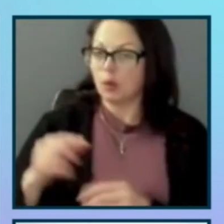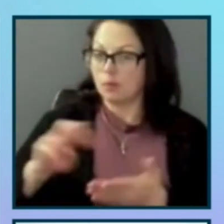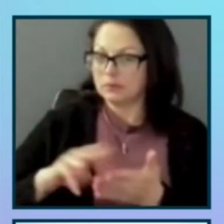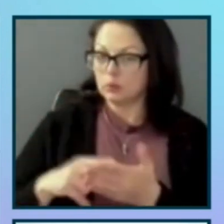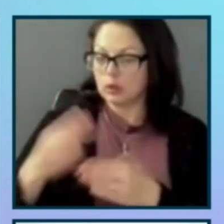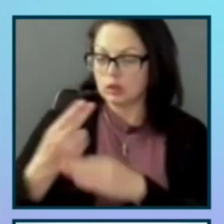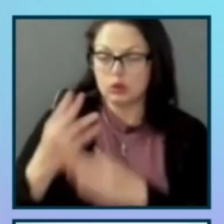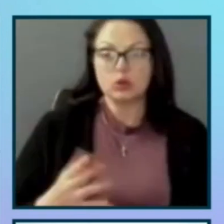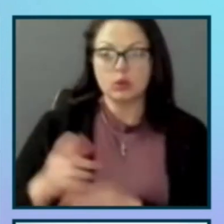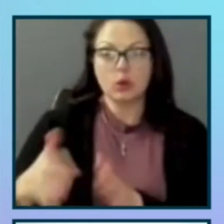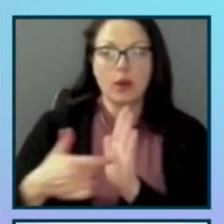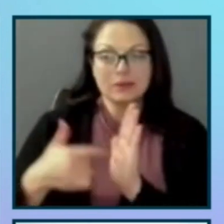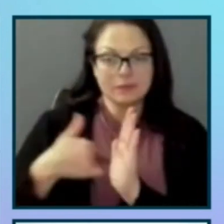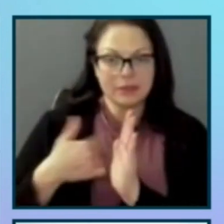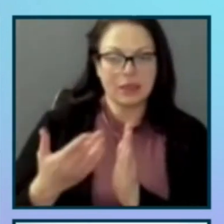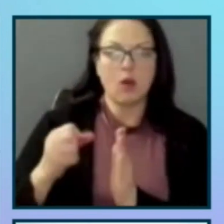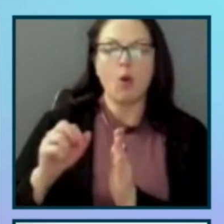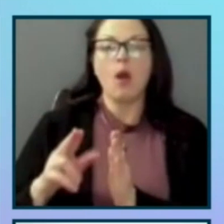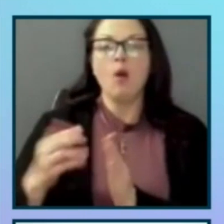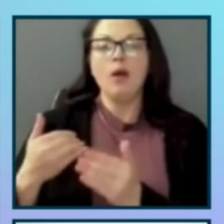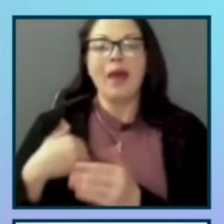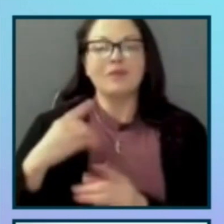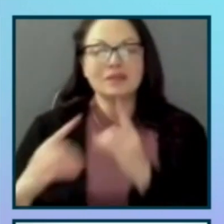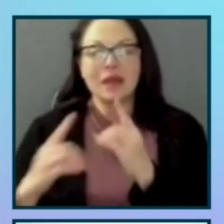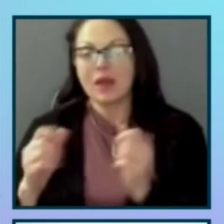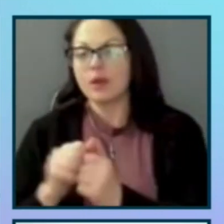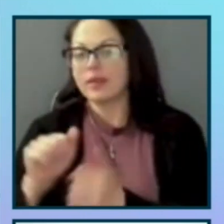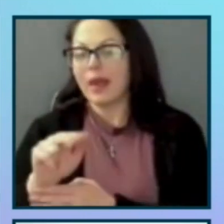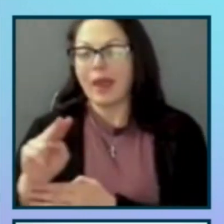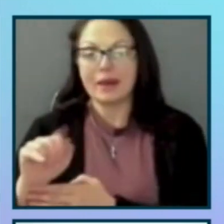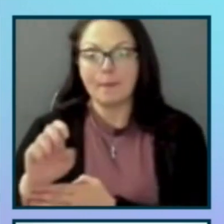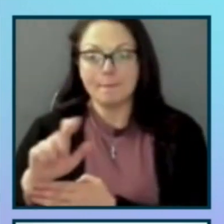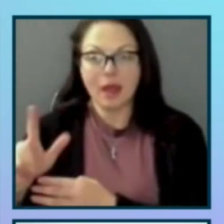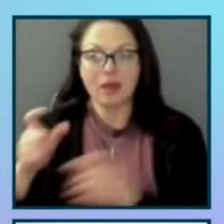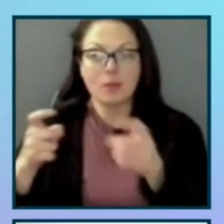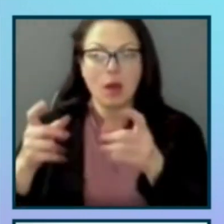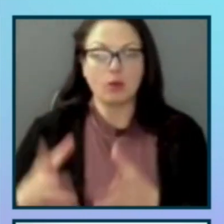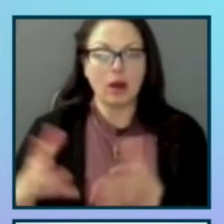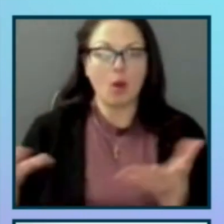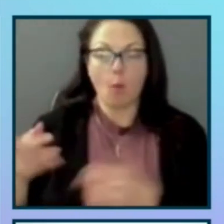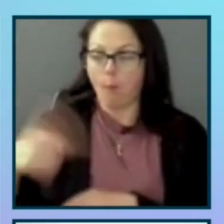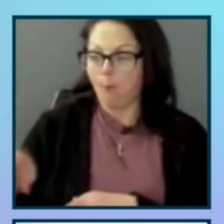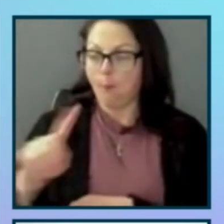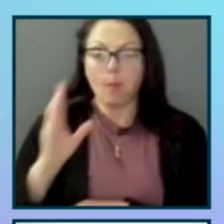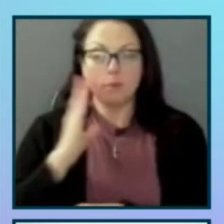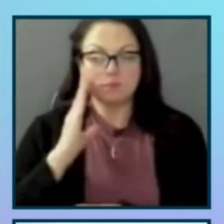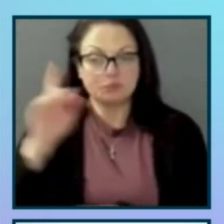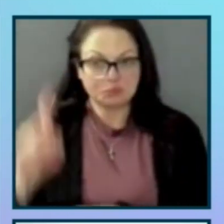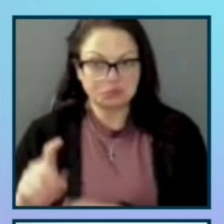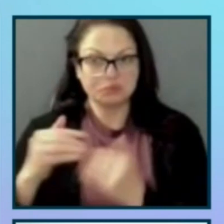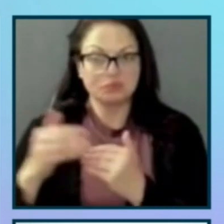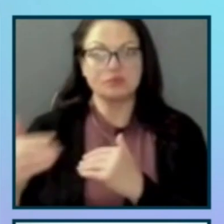go to that next heading level, or were they just having a dialogue with Annabelle, the moderator, on what they thought should be the next heading level. So paying